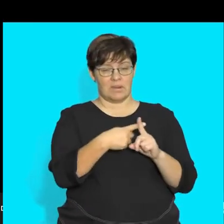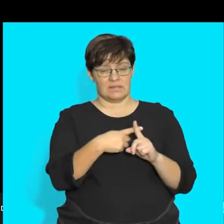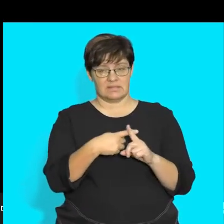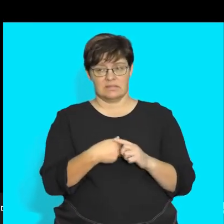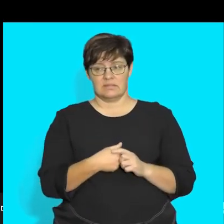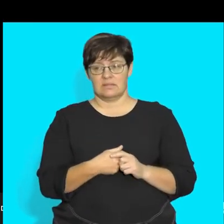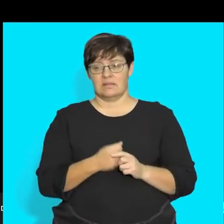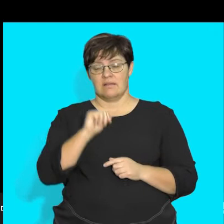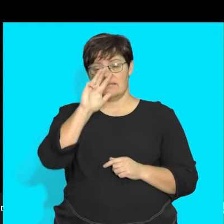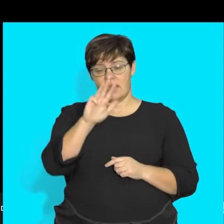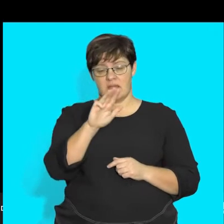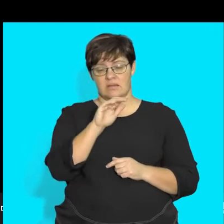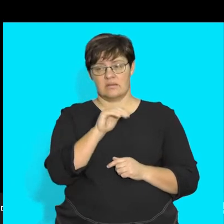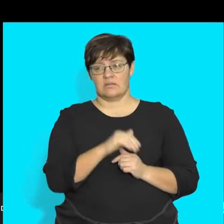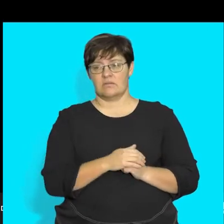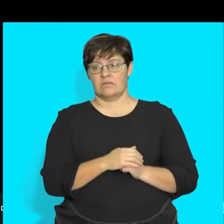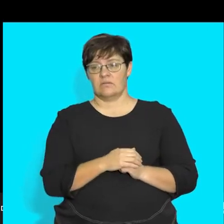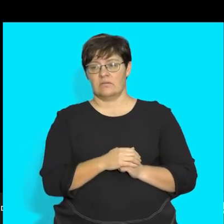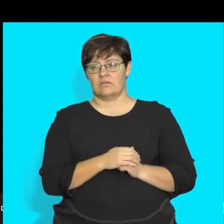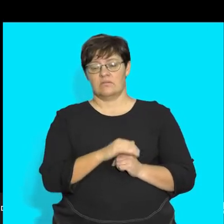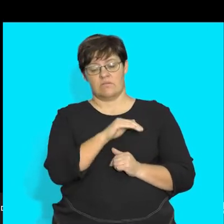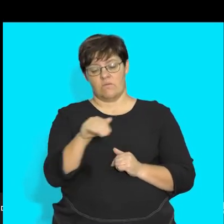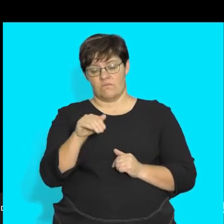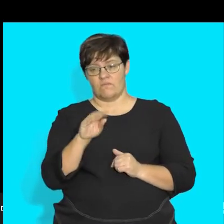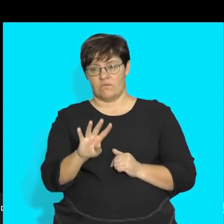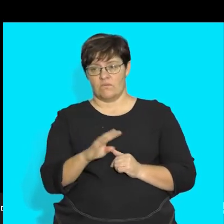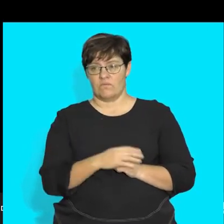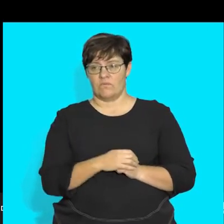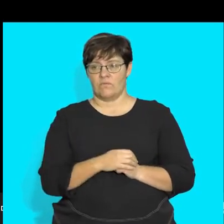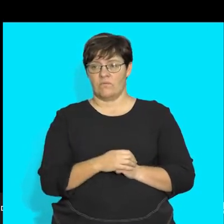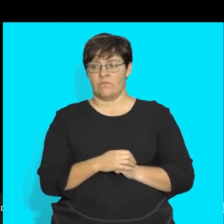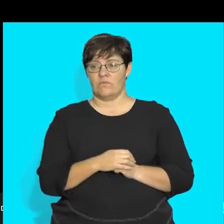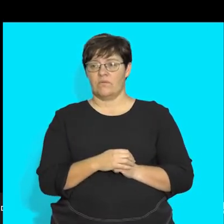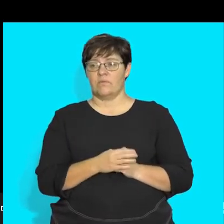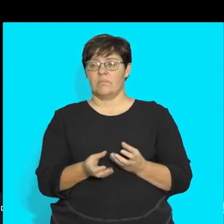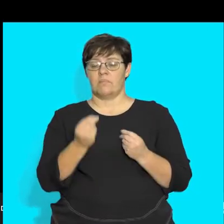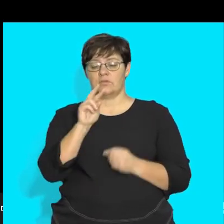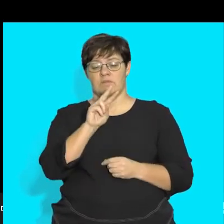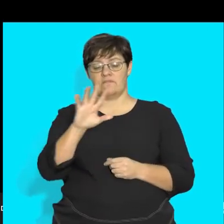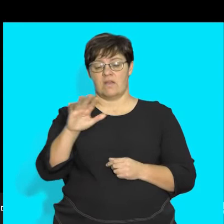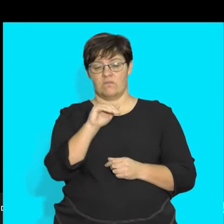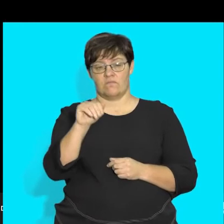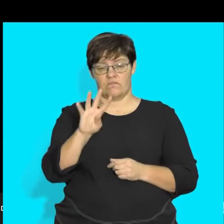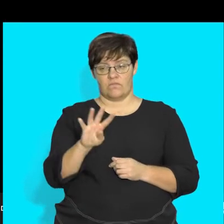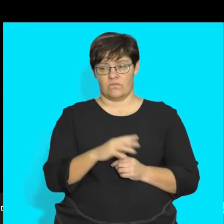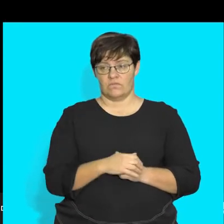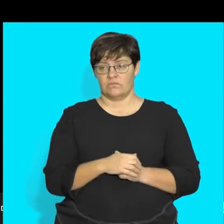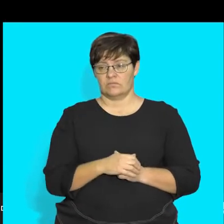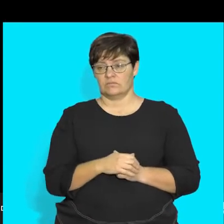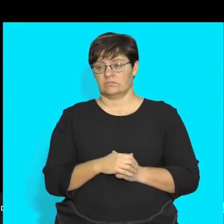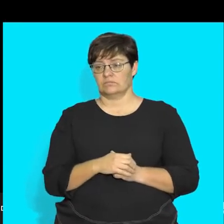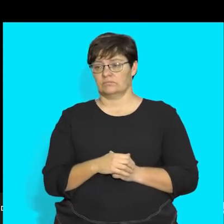4 plus 9 over 4. And this is going to give me